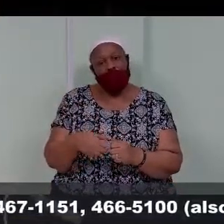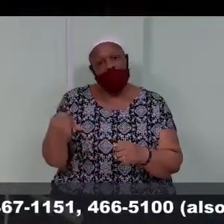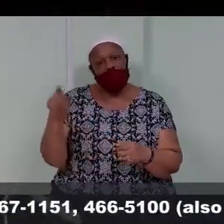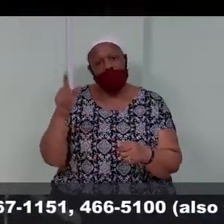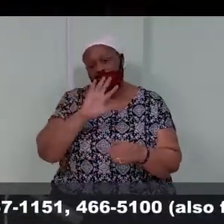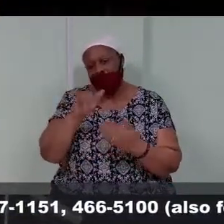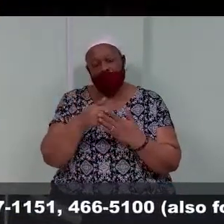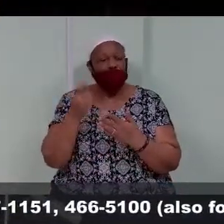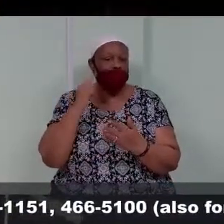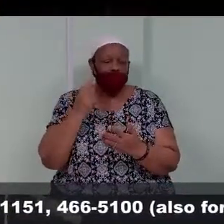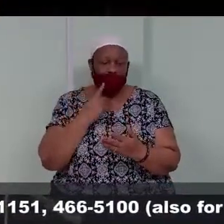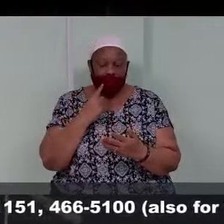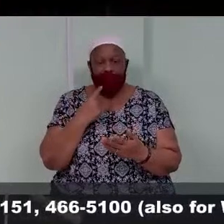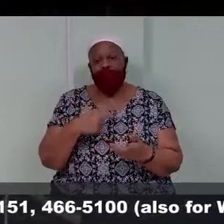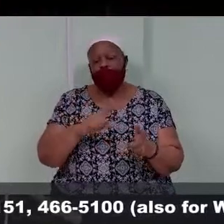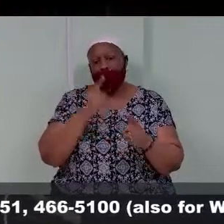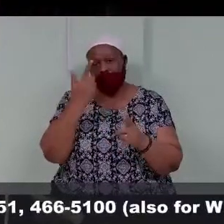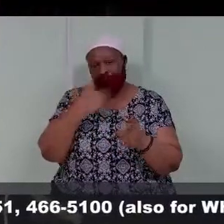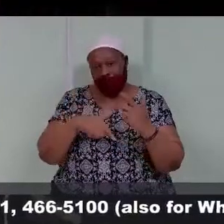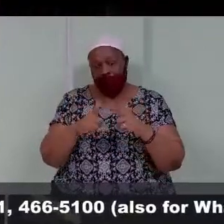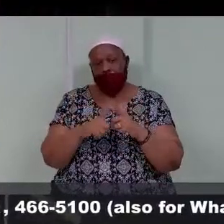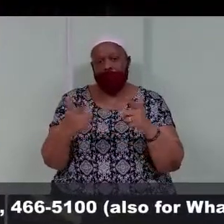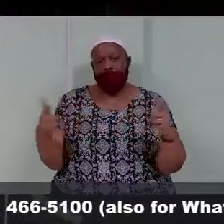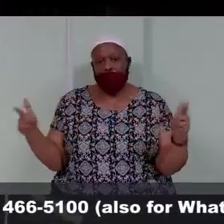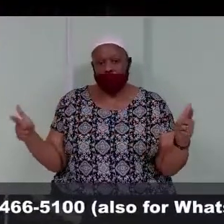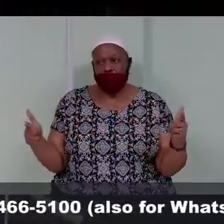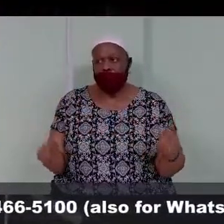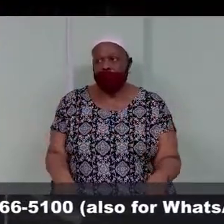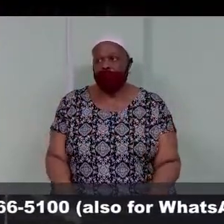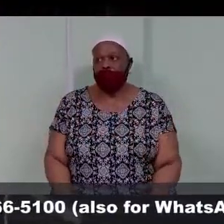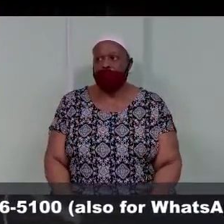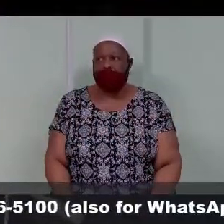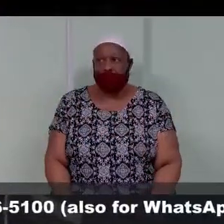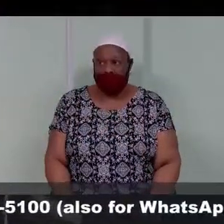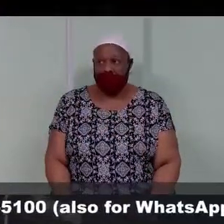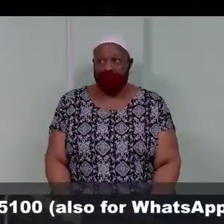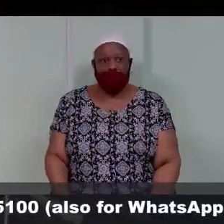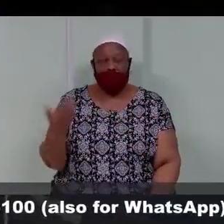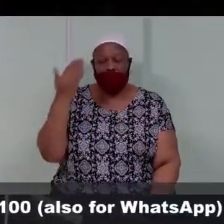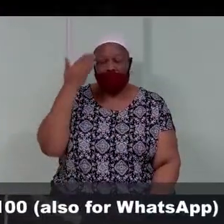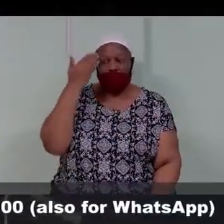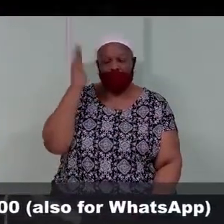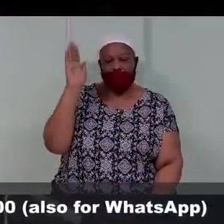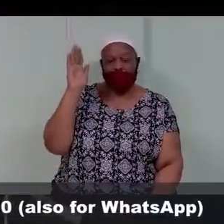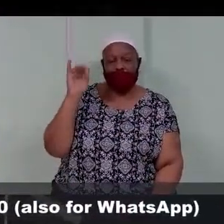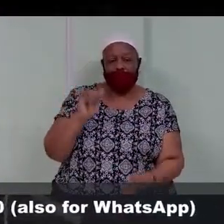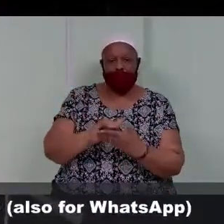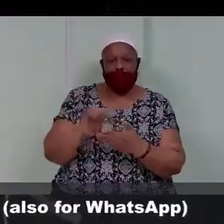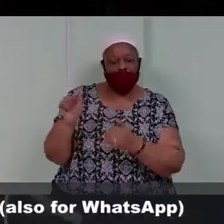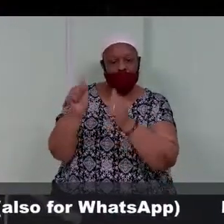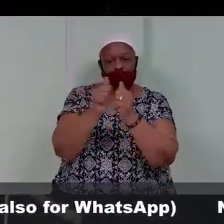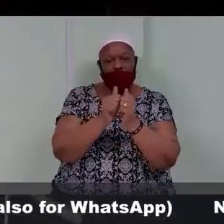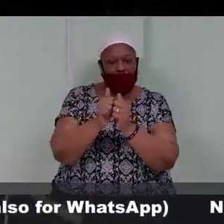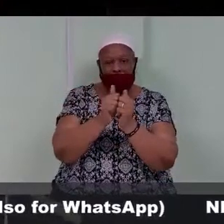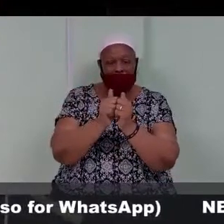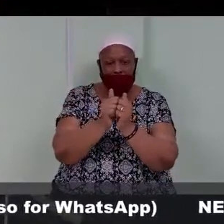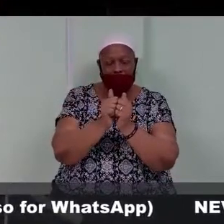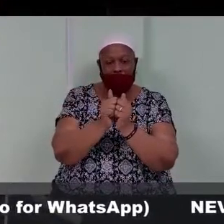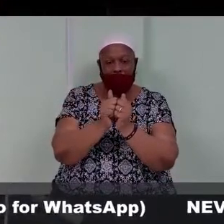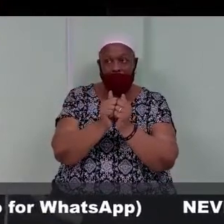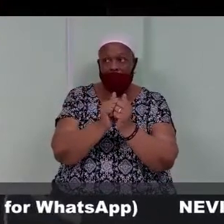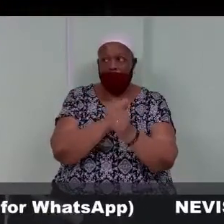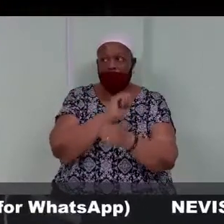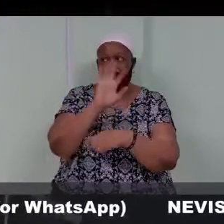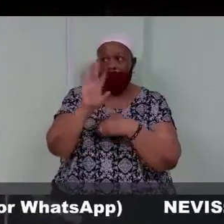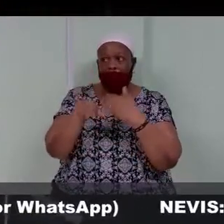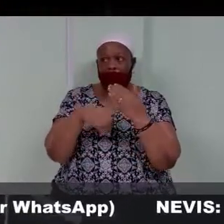service, that of sign languages. I did not even know that collectively that